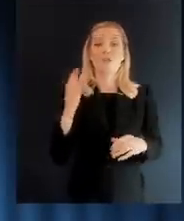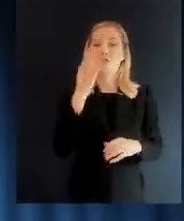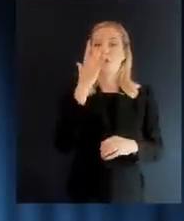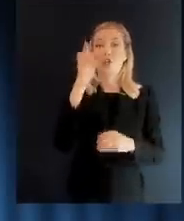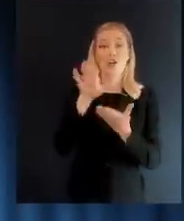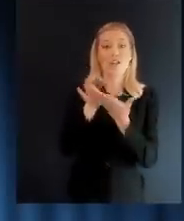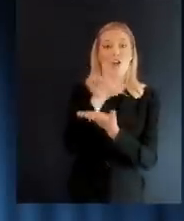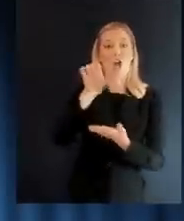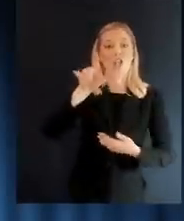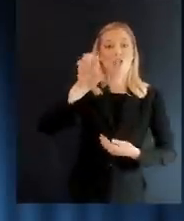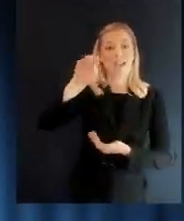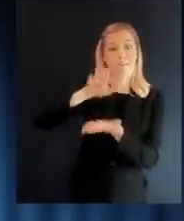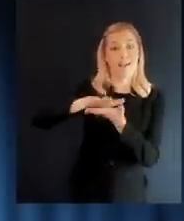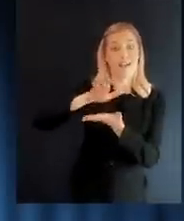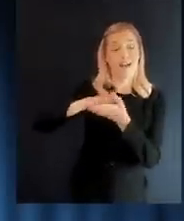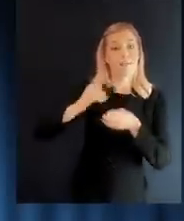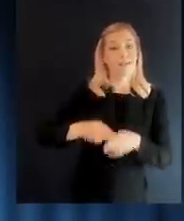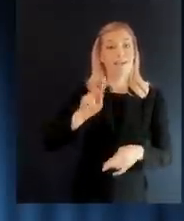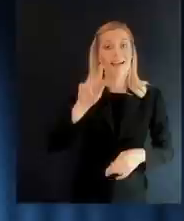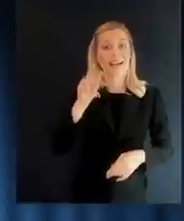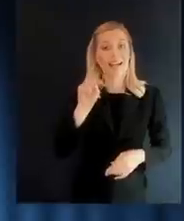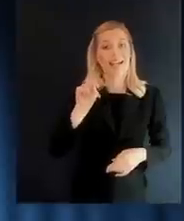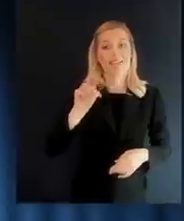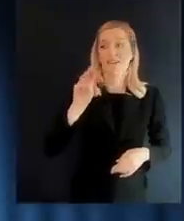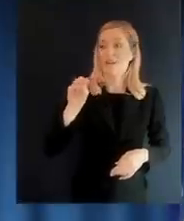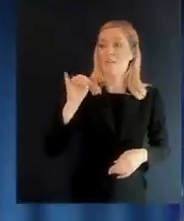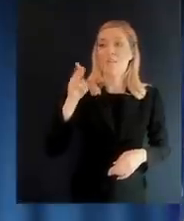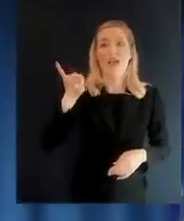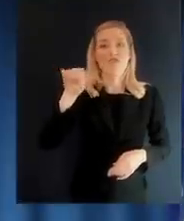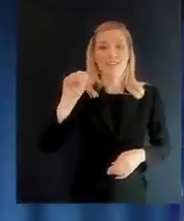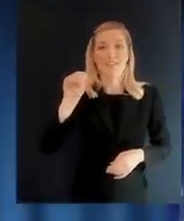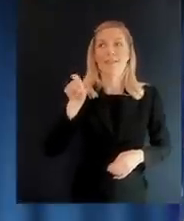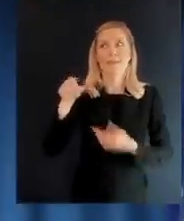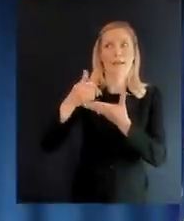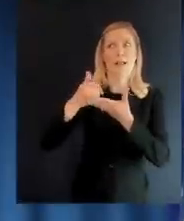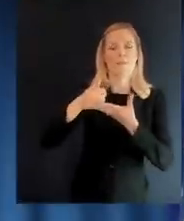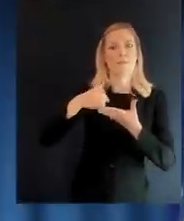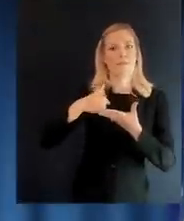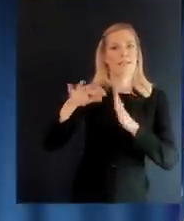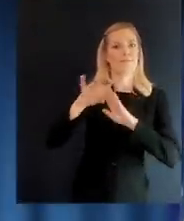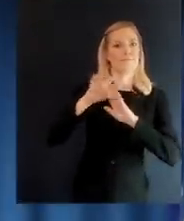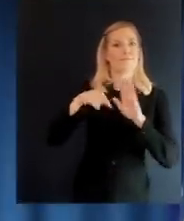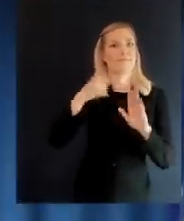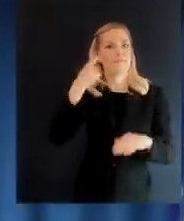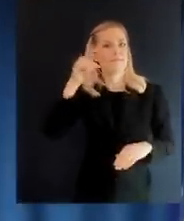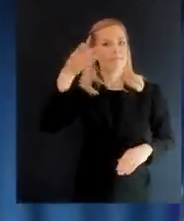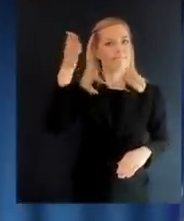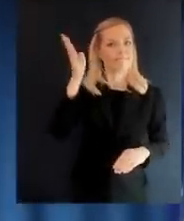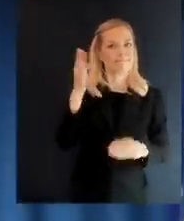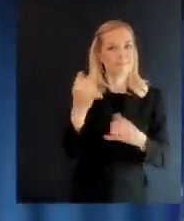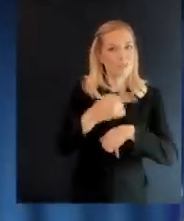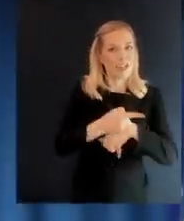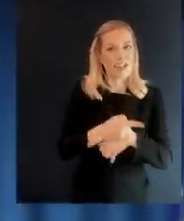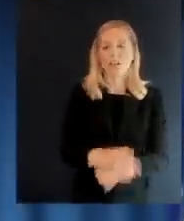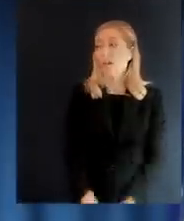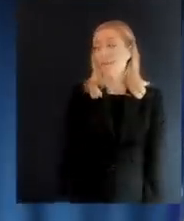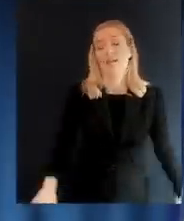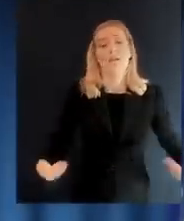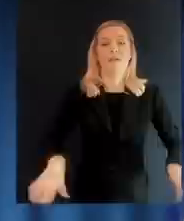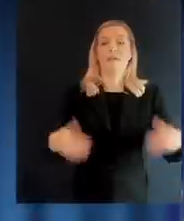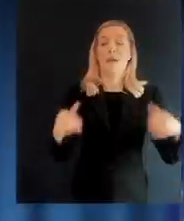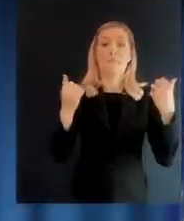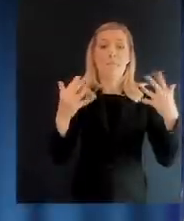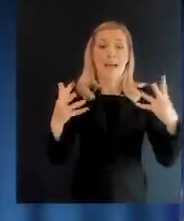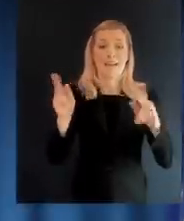STEM Academy. Without him, I might not be here giving this speech today. There are so many people at Madison College I'd like to thank, but I believe